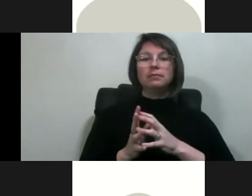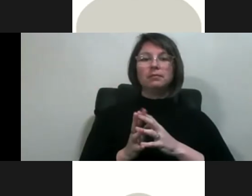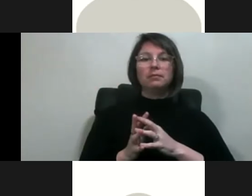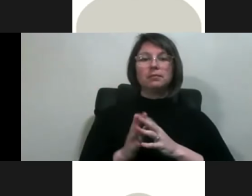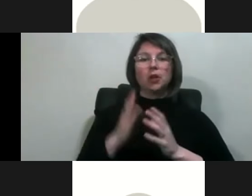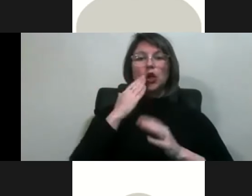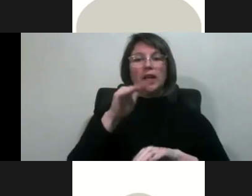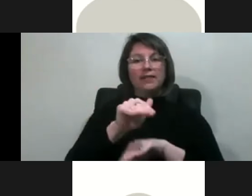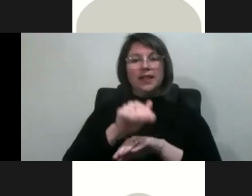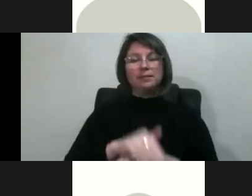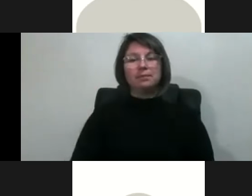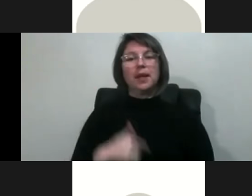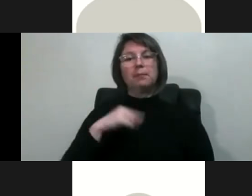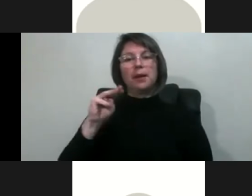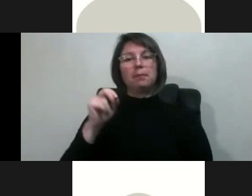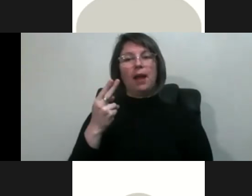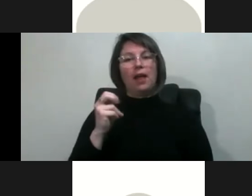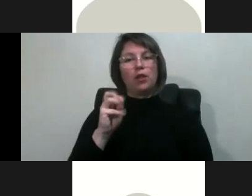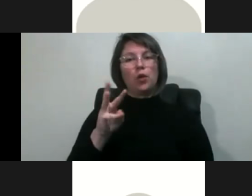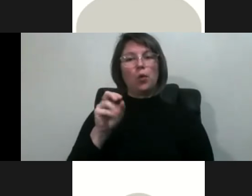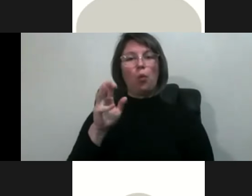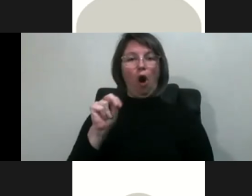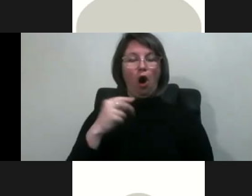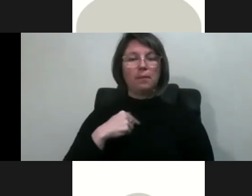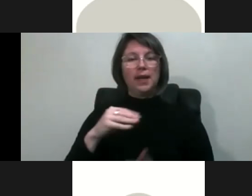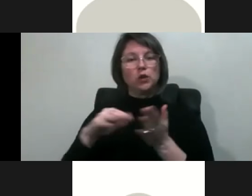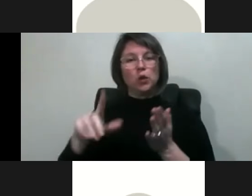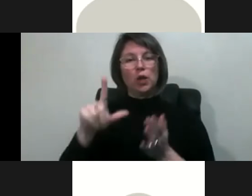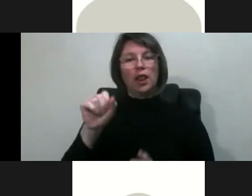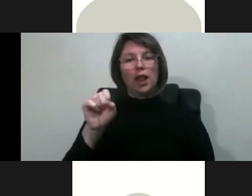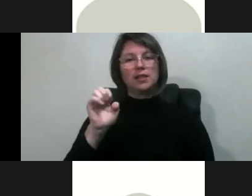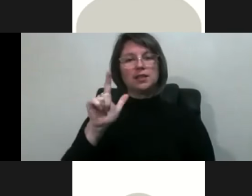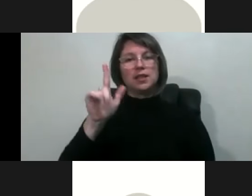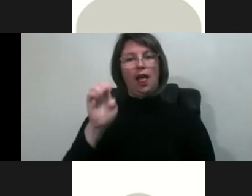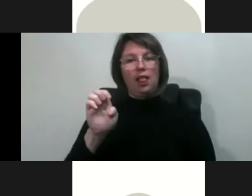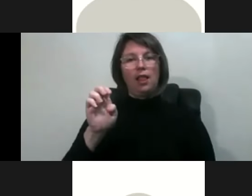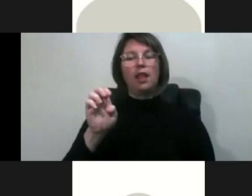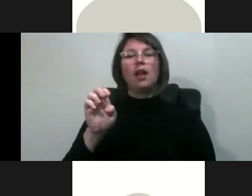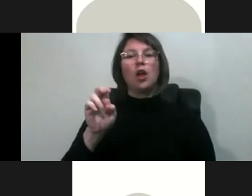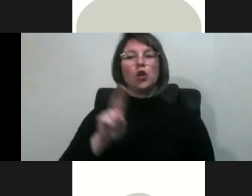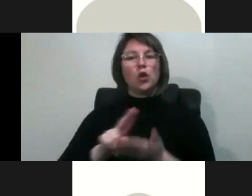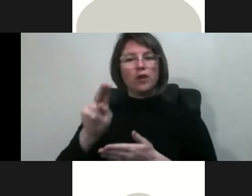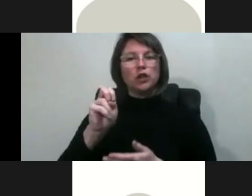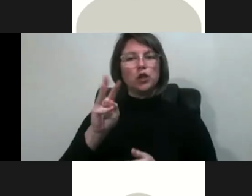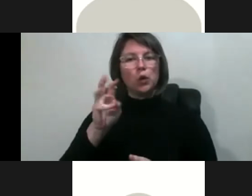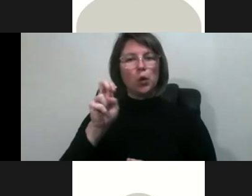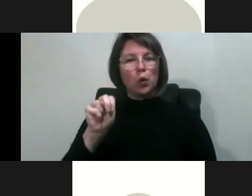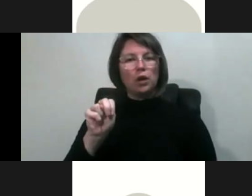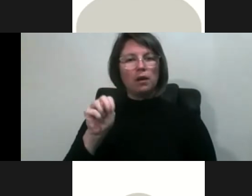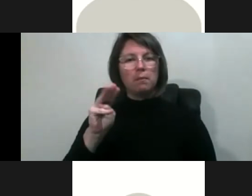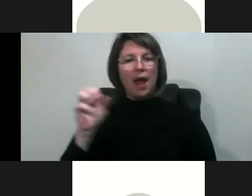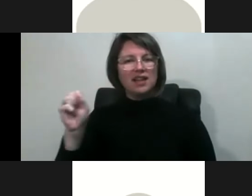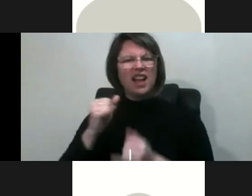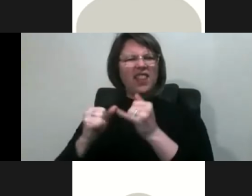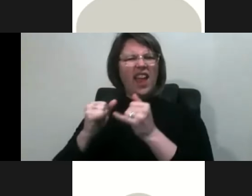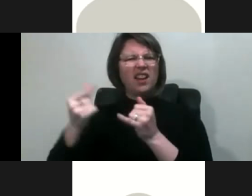Good evening. My name is Matthew Wong. I'm a student at LaSalle University in Newton, Massachusetts, right off of the end of the Green